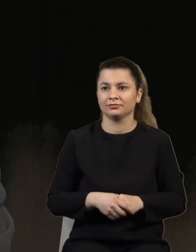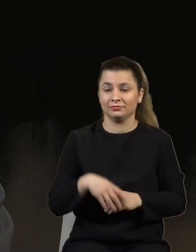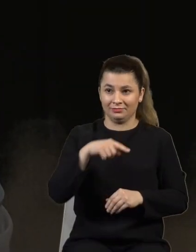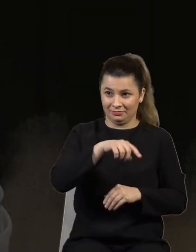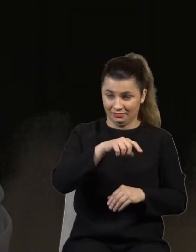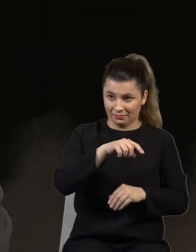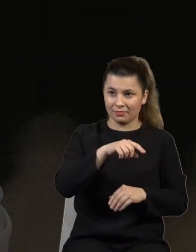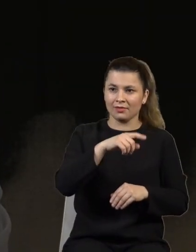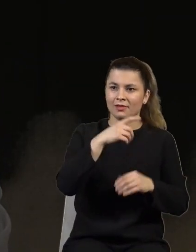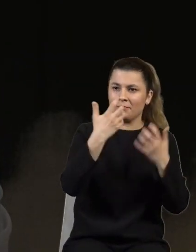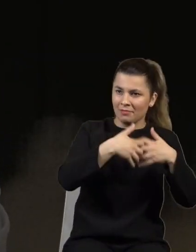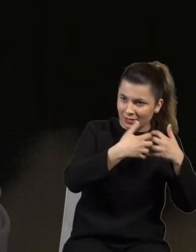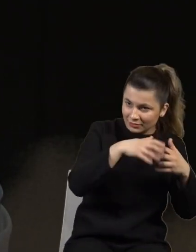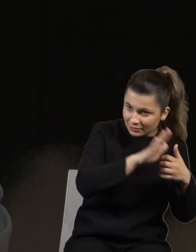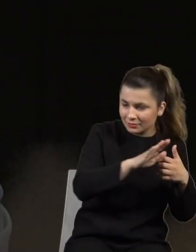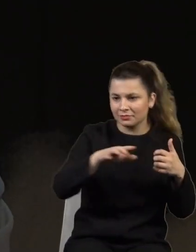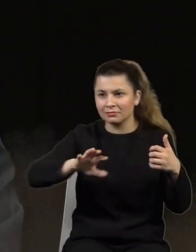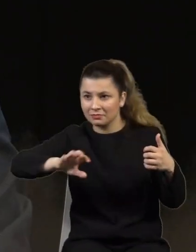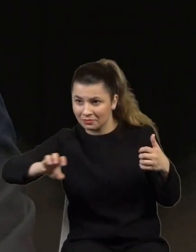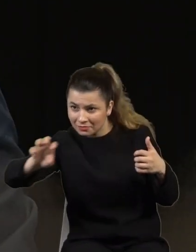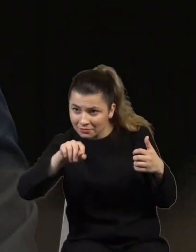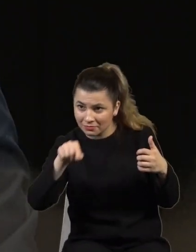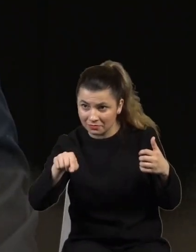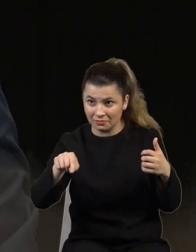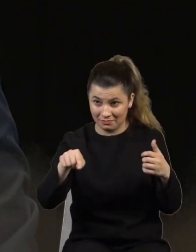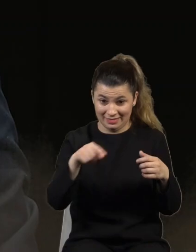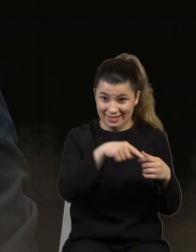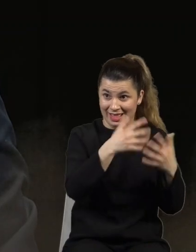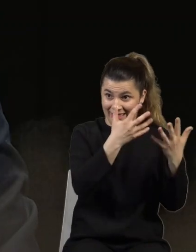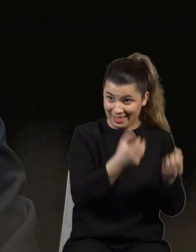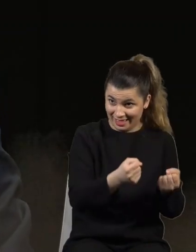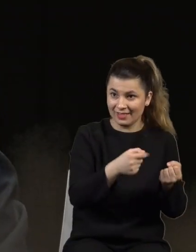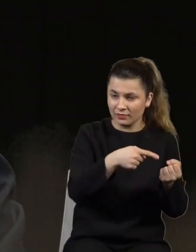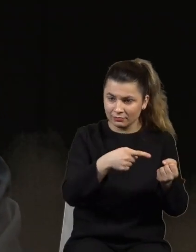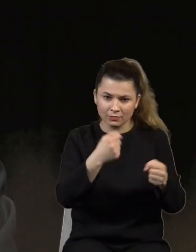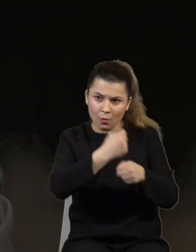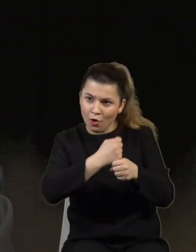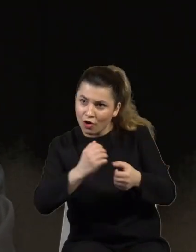between cohesion policy and defense and security policy. And